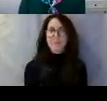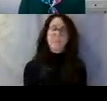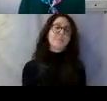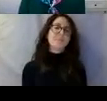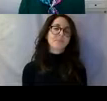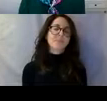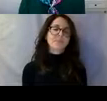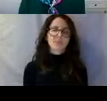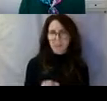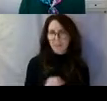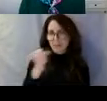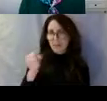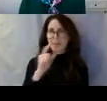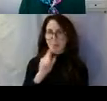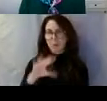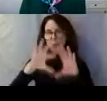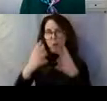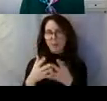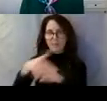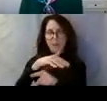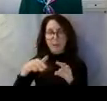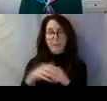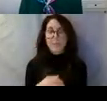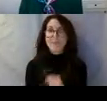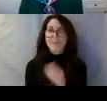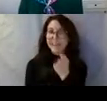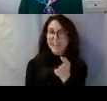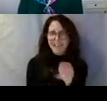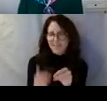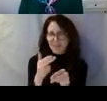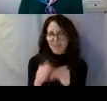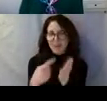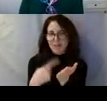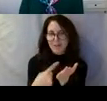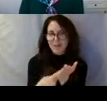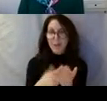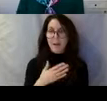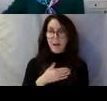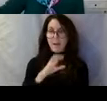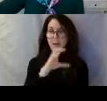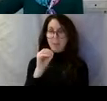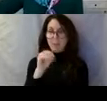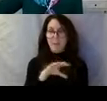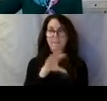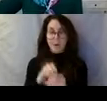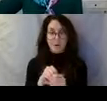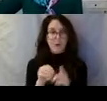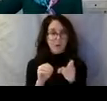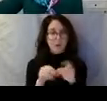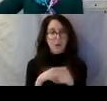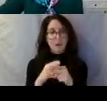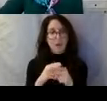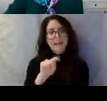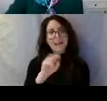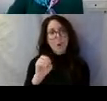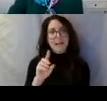placement there involved in that. And then this is something I can only talk just very briefly about that my company was involved with, called the TO